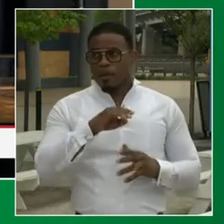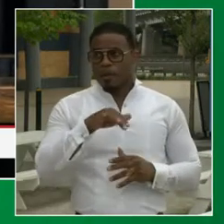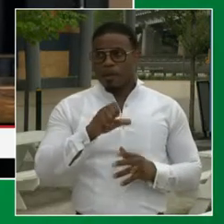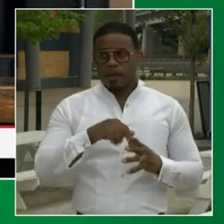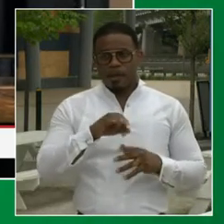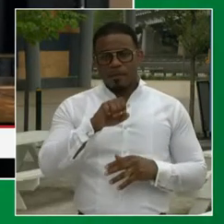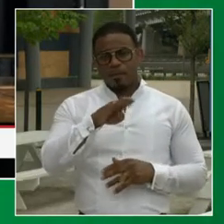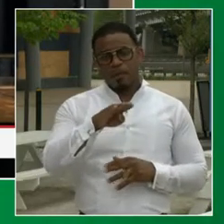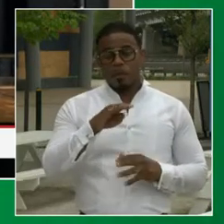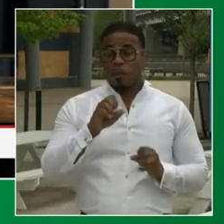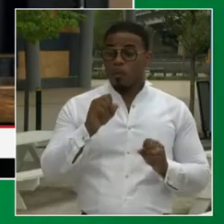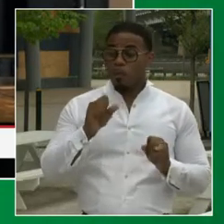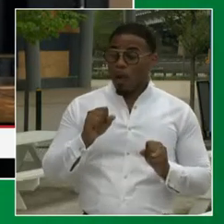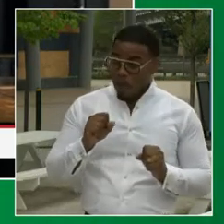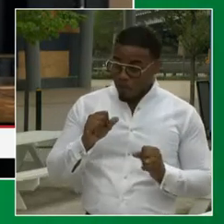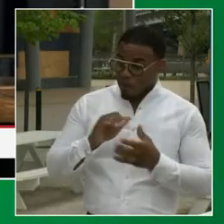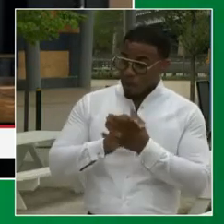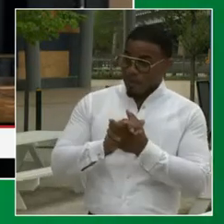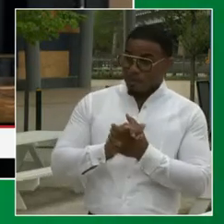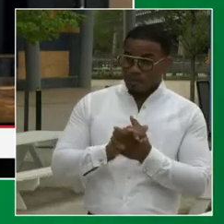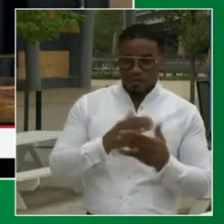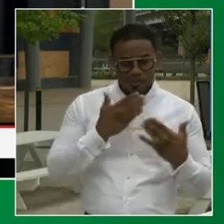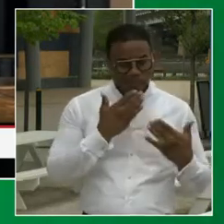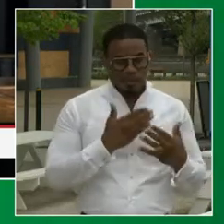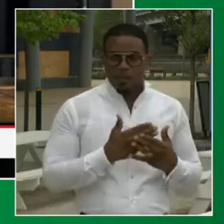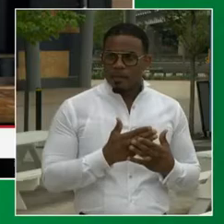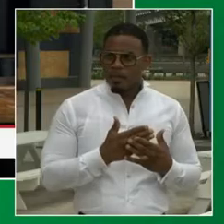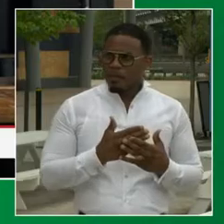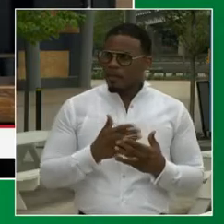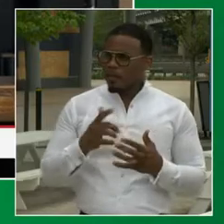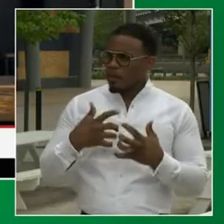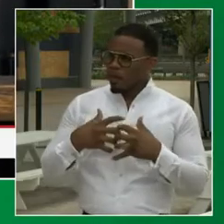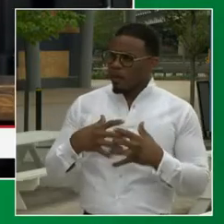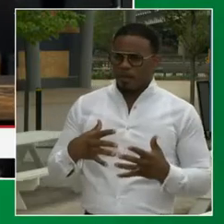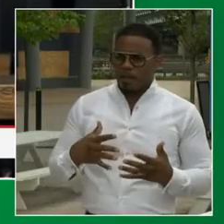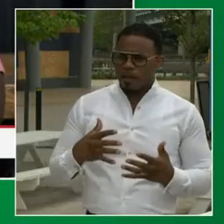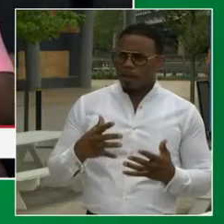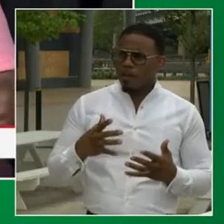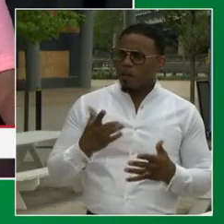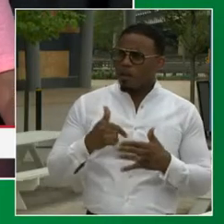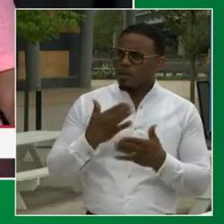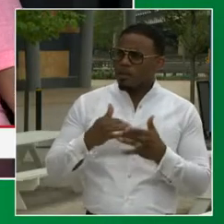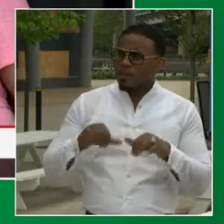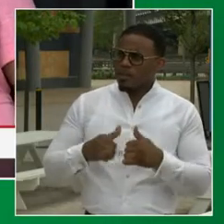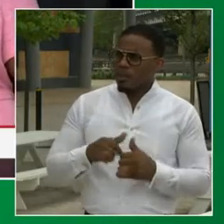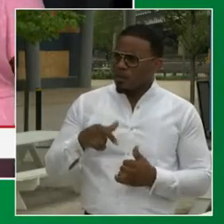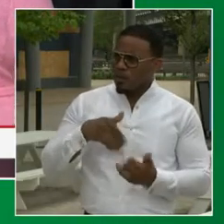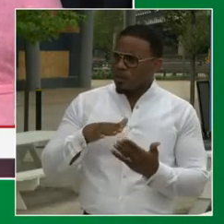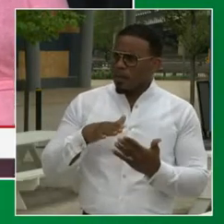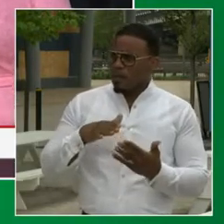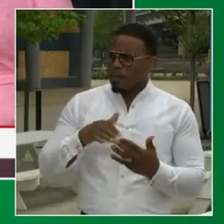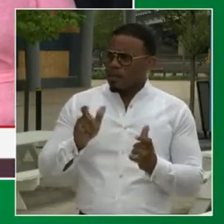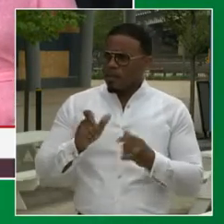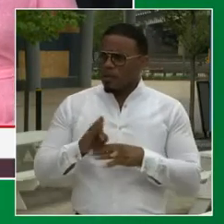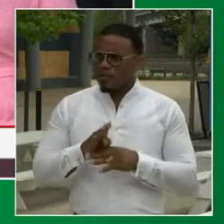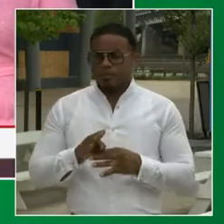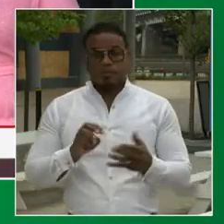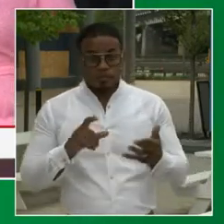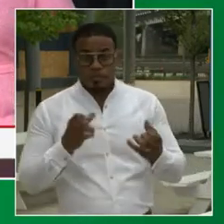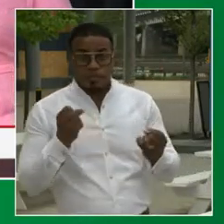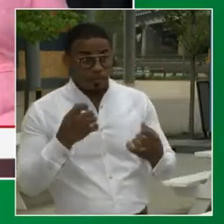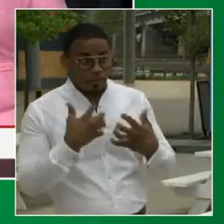in February. Wow, congratulations. Thank you. And your manufacturing, what are some of the challenges that you faced as a small business?